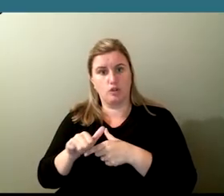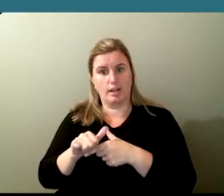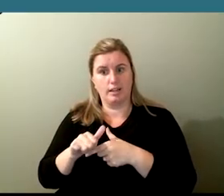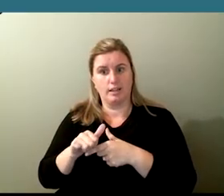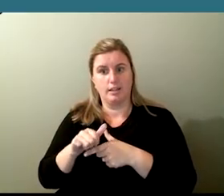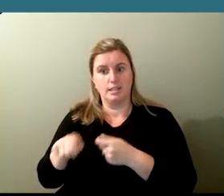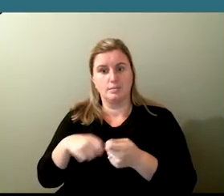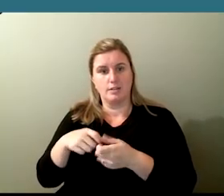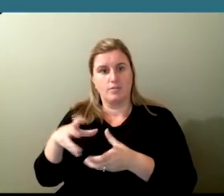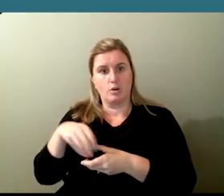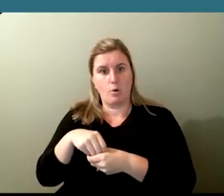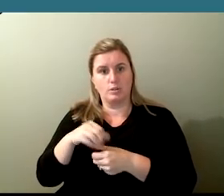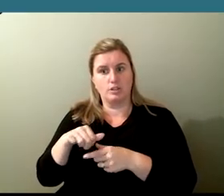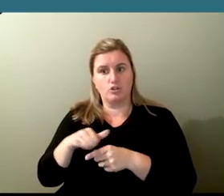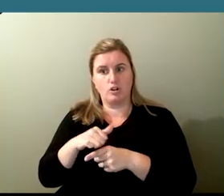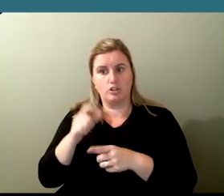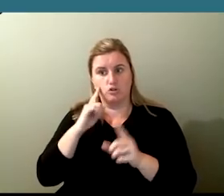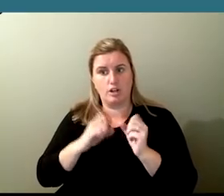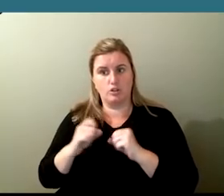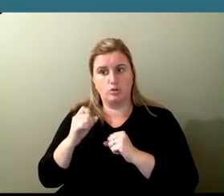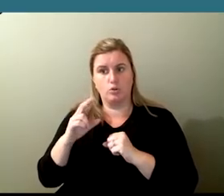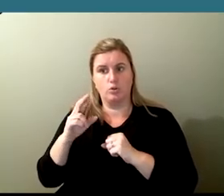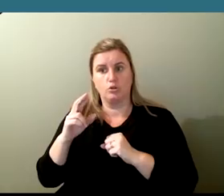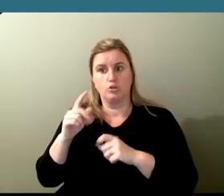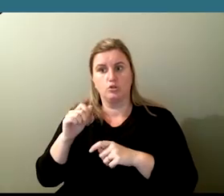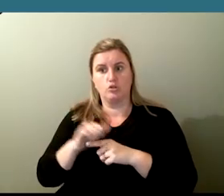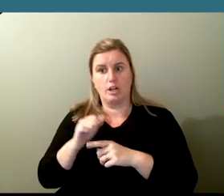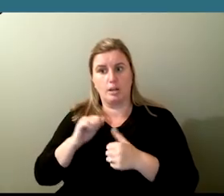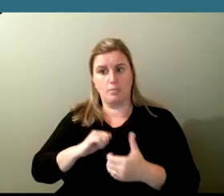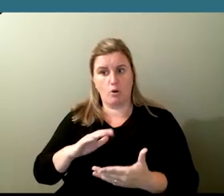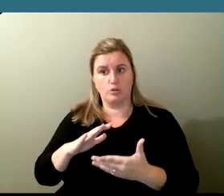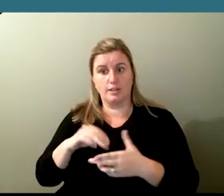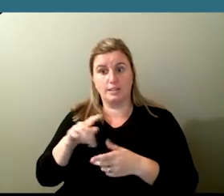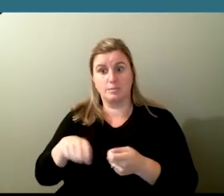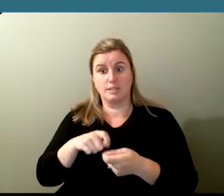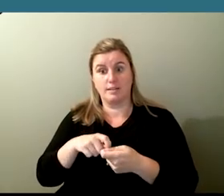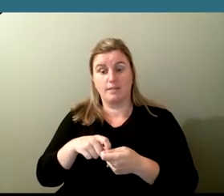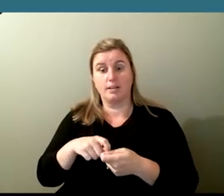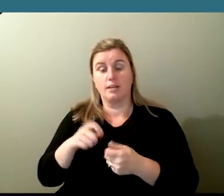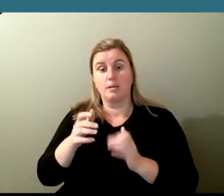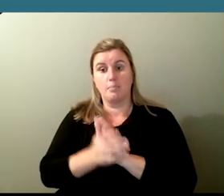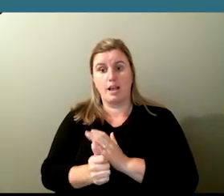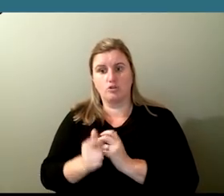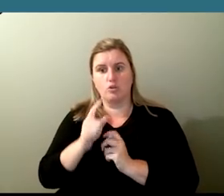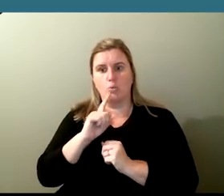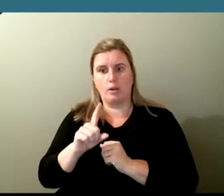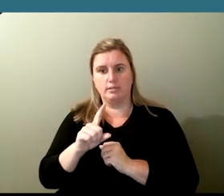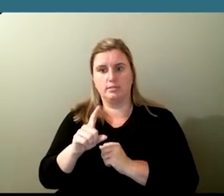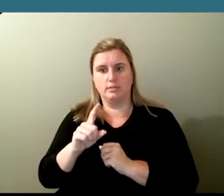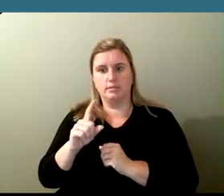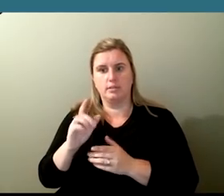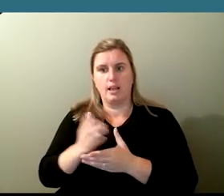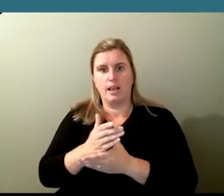specific components in the training strategy or the training approach. In this specific study, mastery was